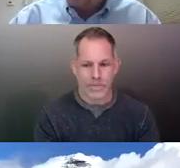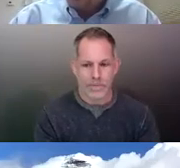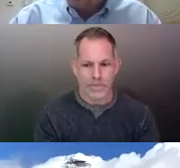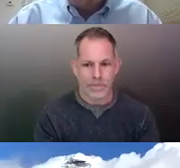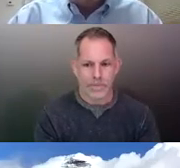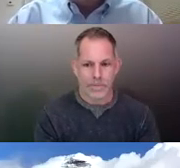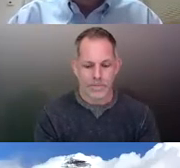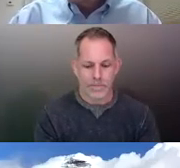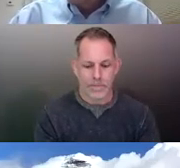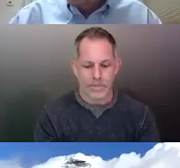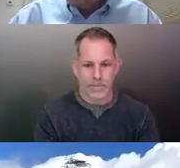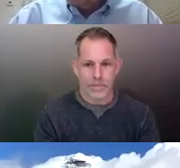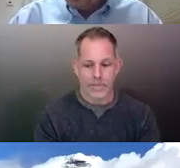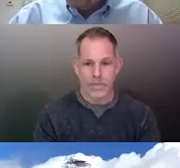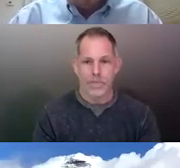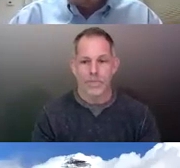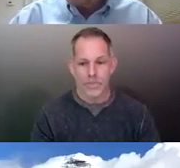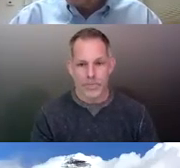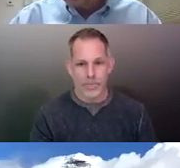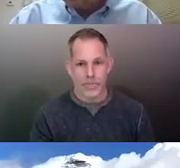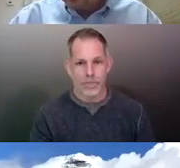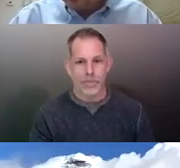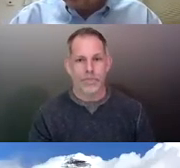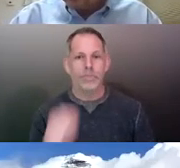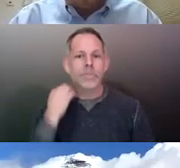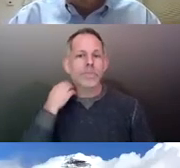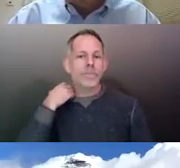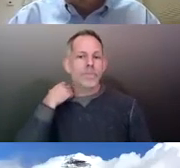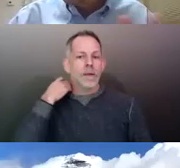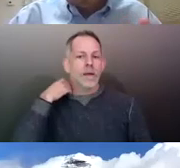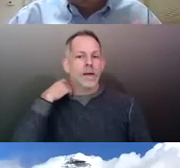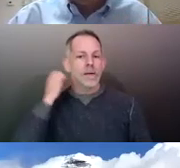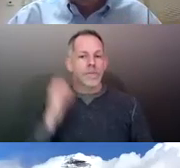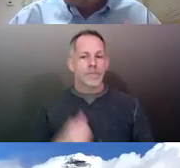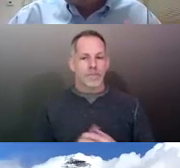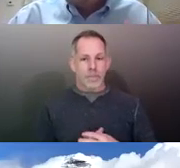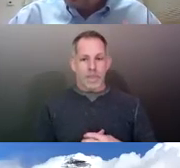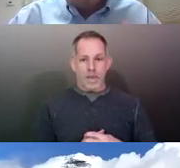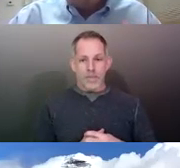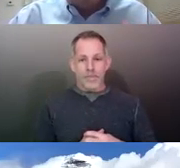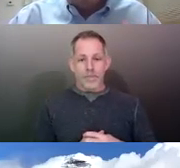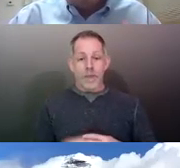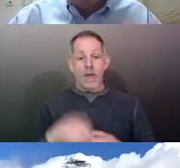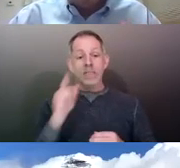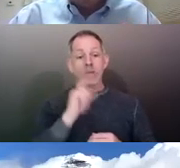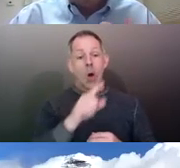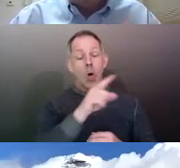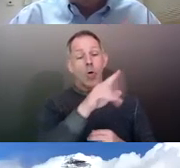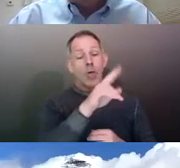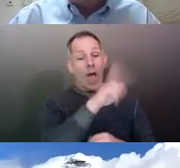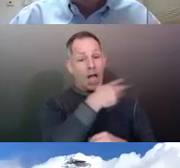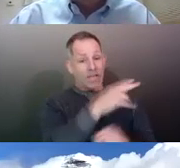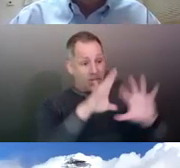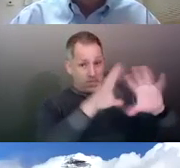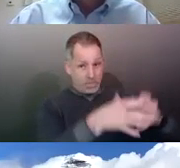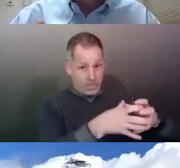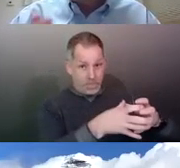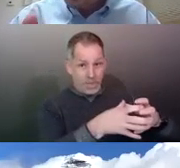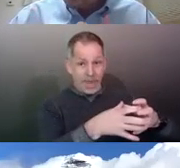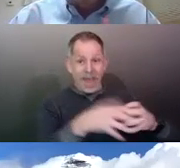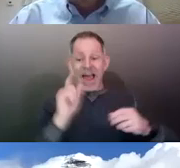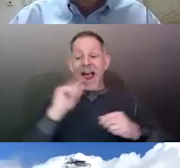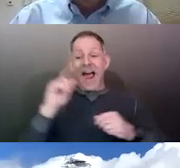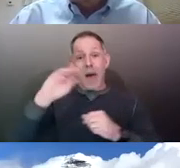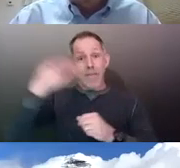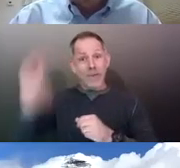overlap. Similarly, the mortality rate for those groups, once infected, among those cases,